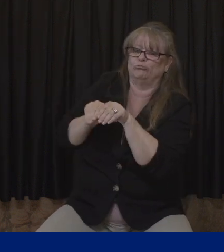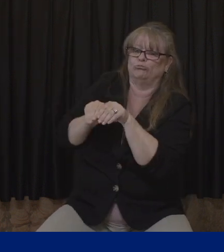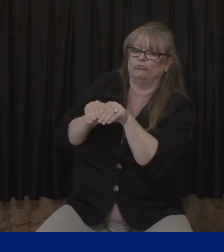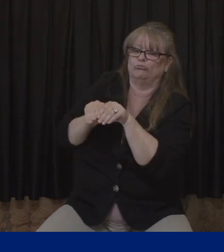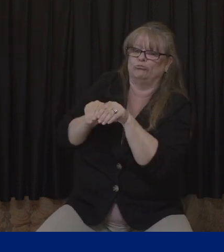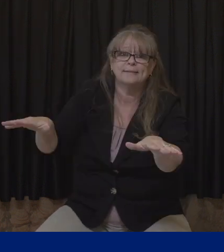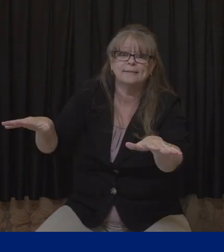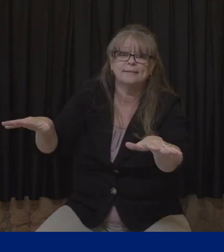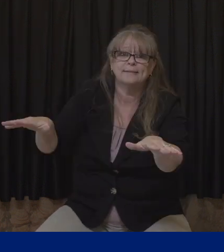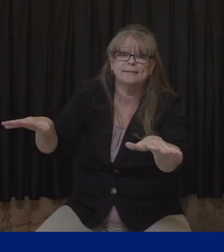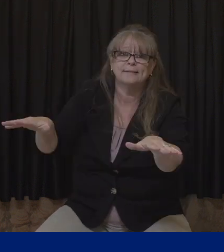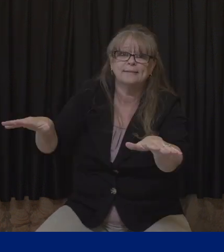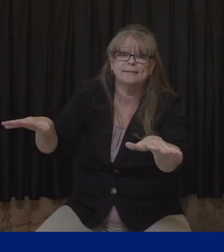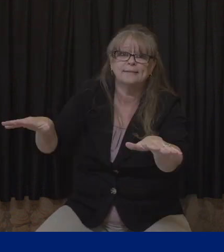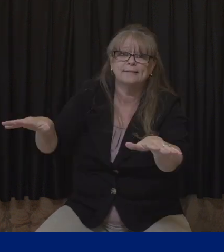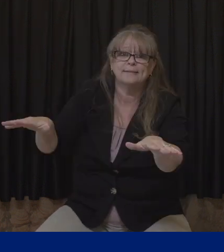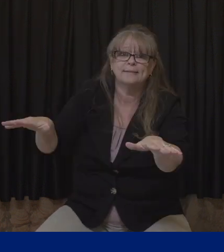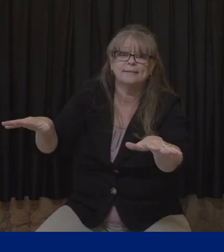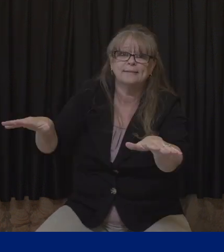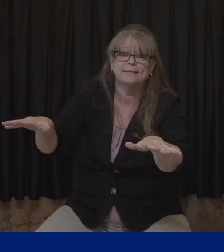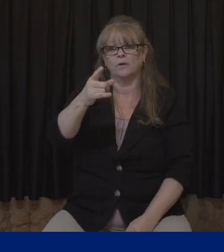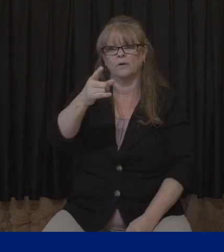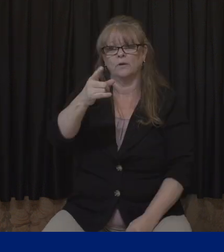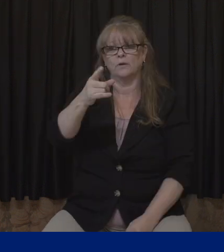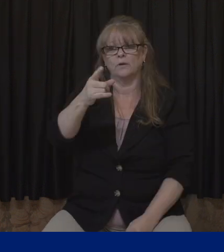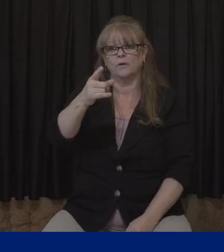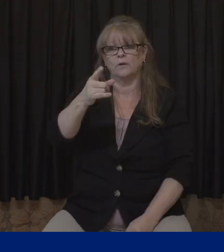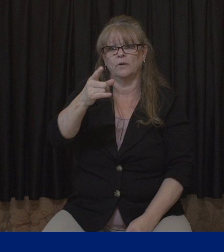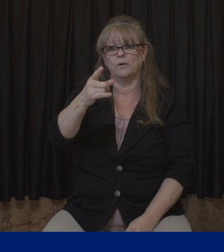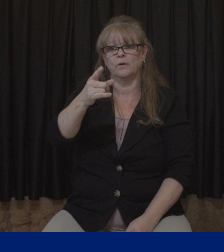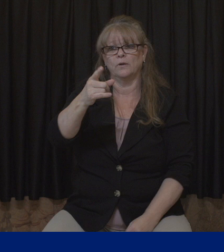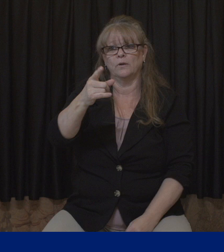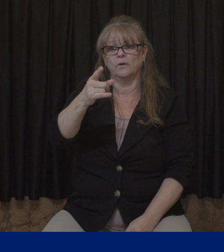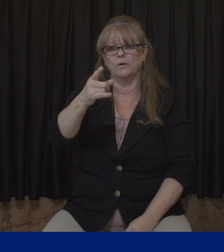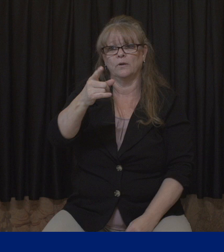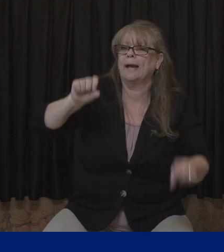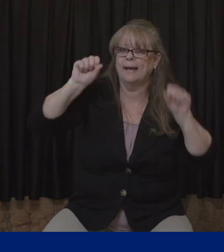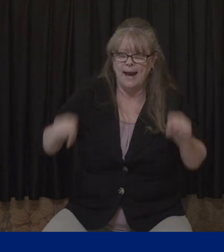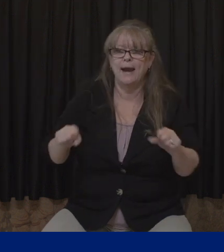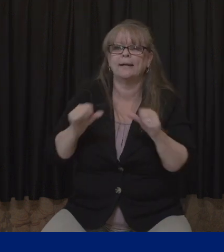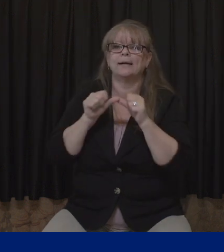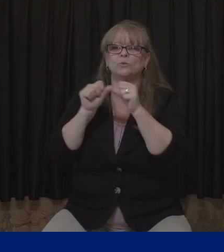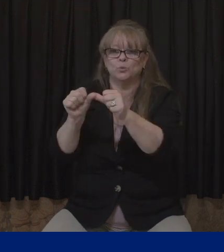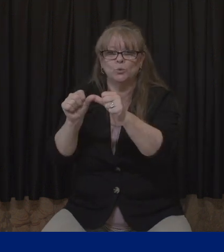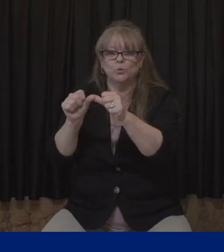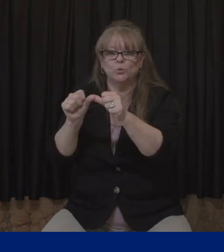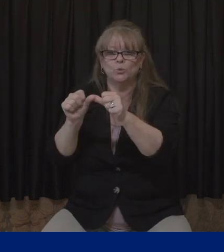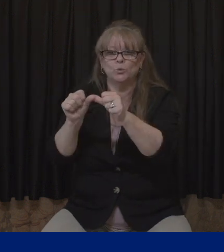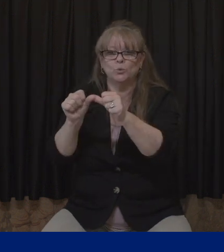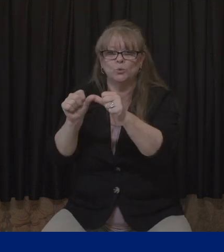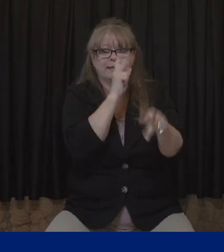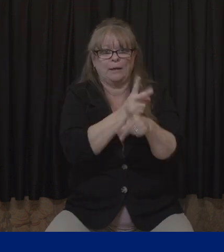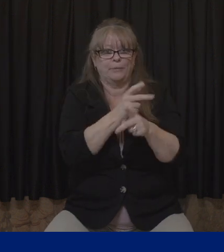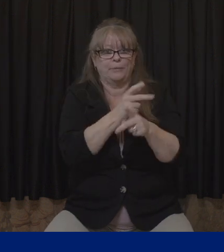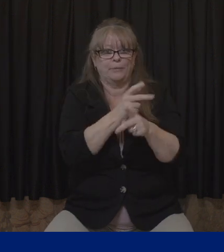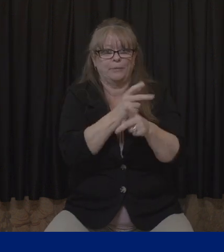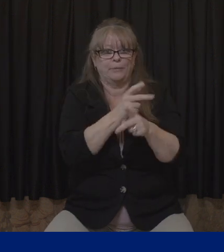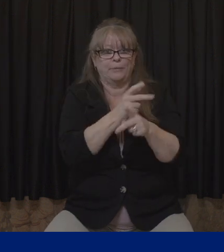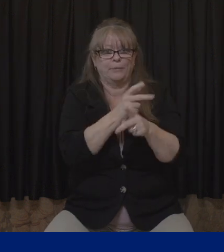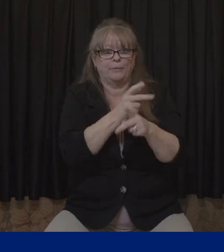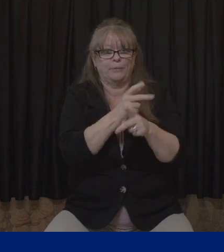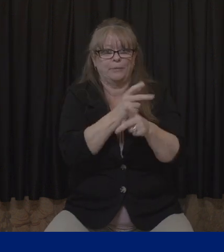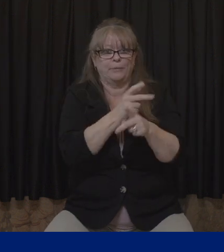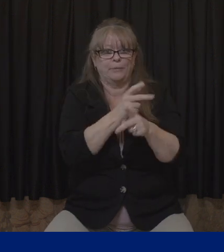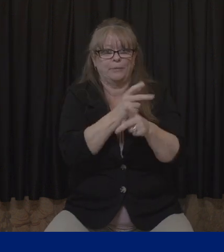that Coloradans will continue to be vigilant in May, just as we were in April. Because of your commitment to stay